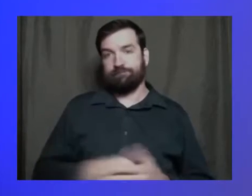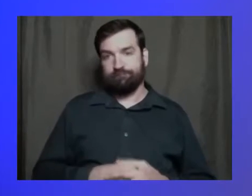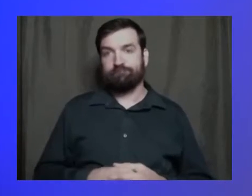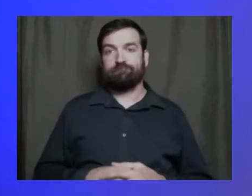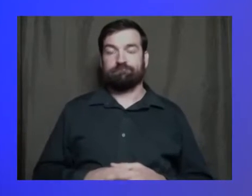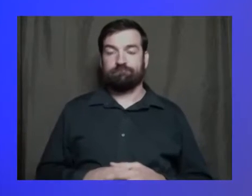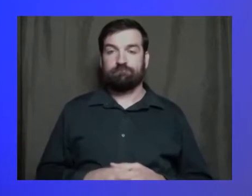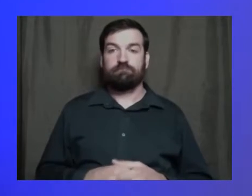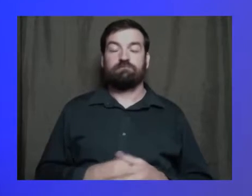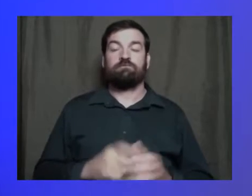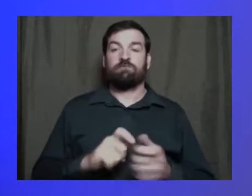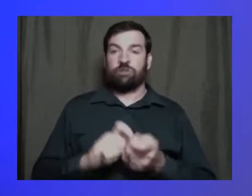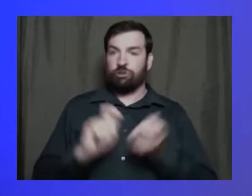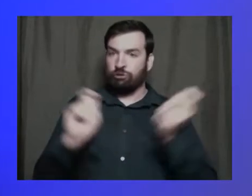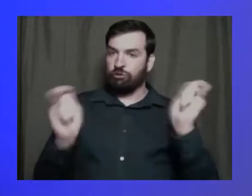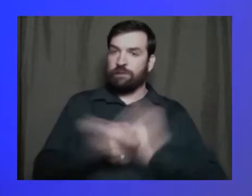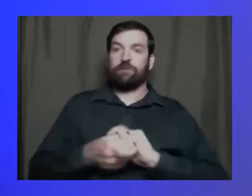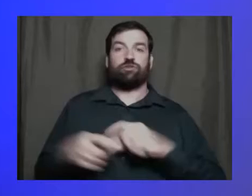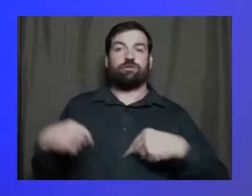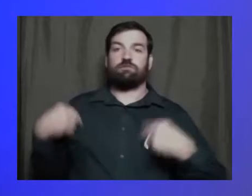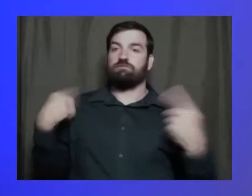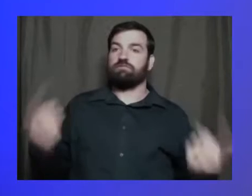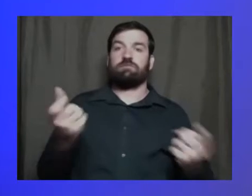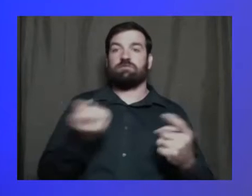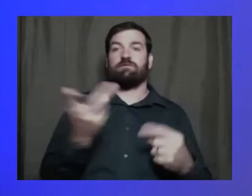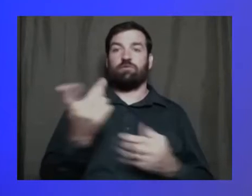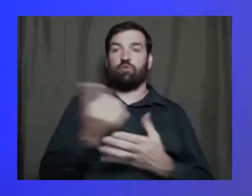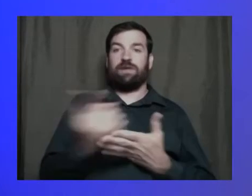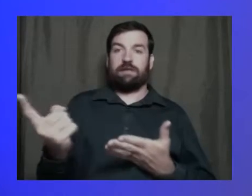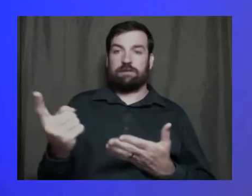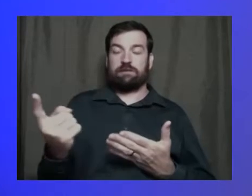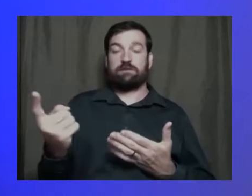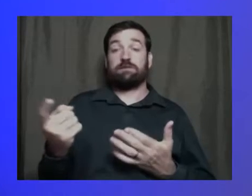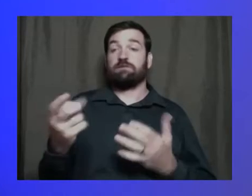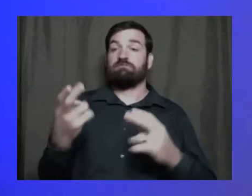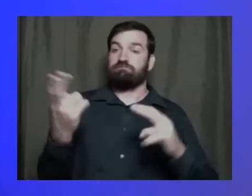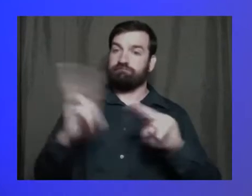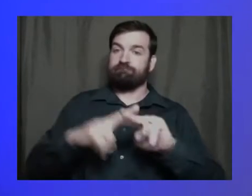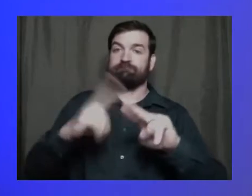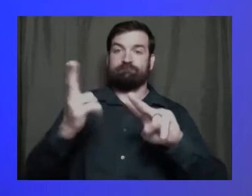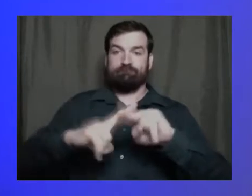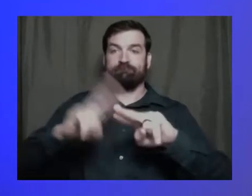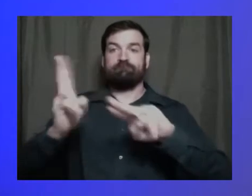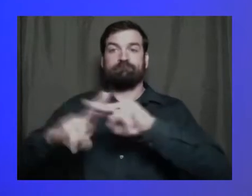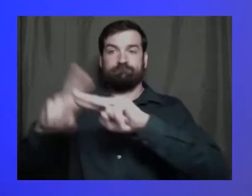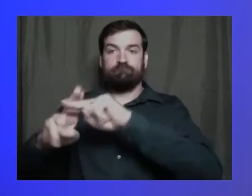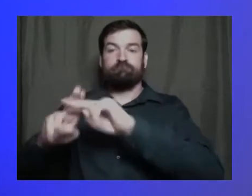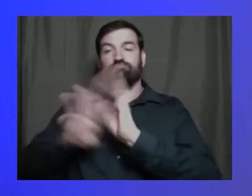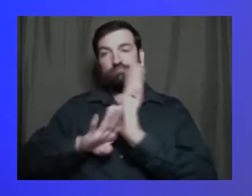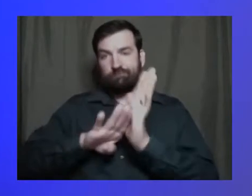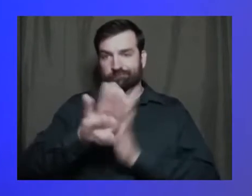over the last couple of weeks. We've seen a steady increase, unfortunately, in our cases, and we've seen an increase in the number of